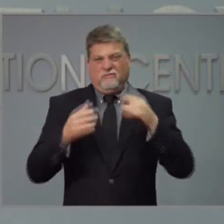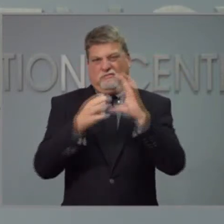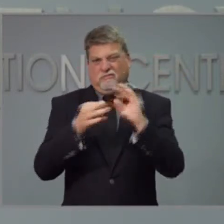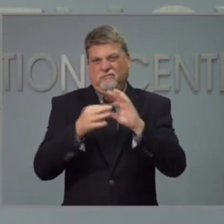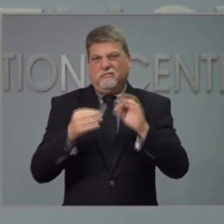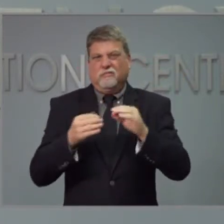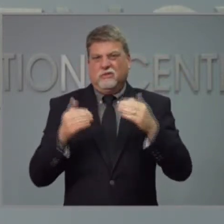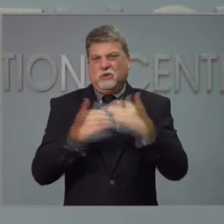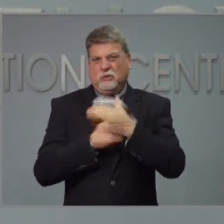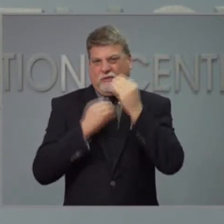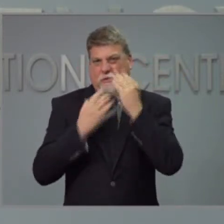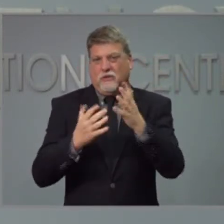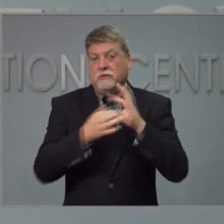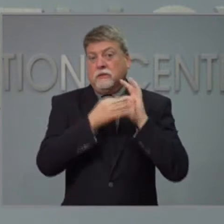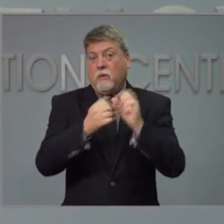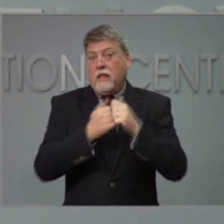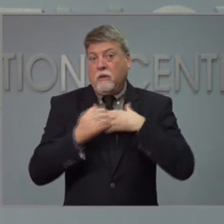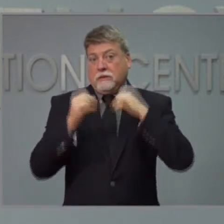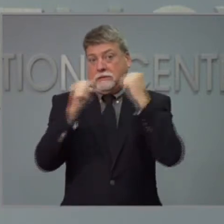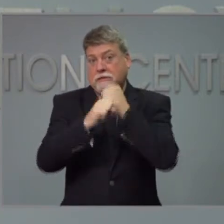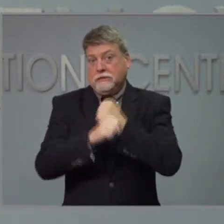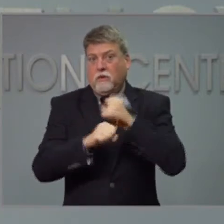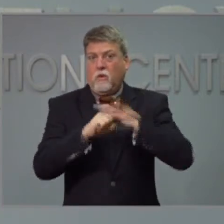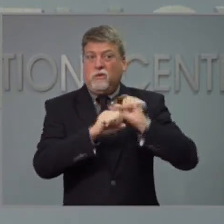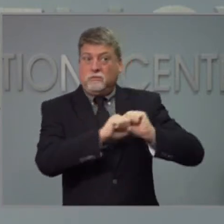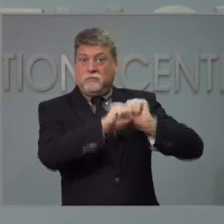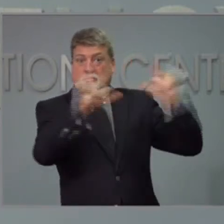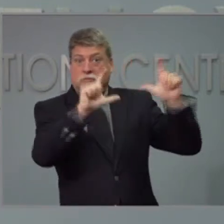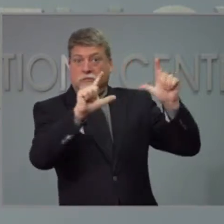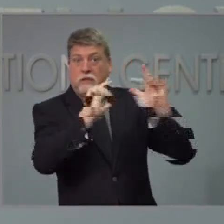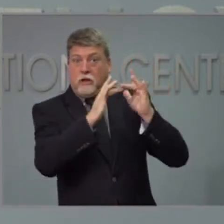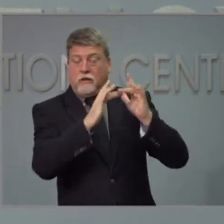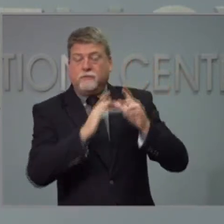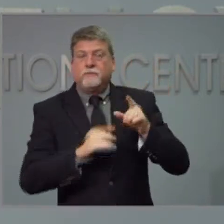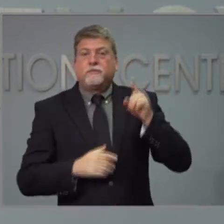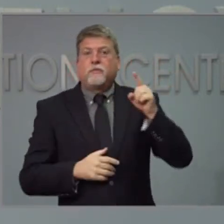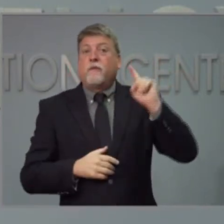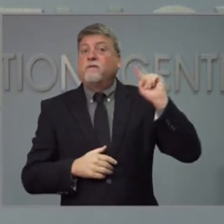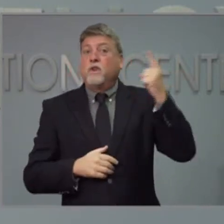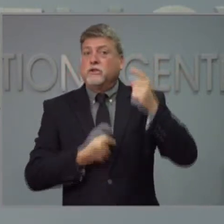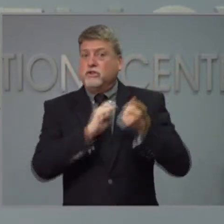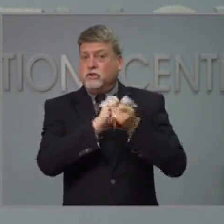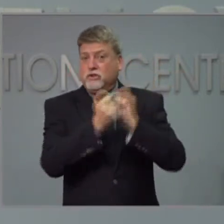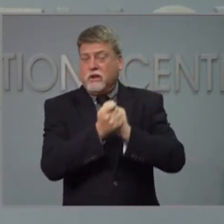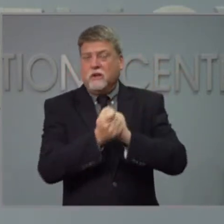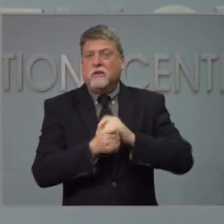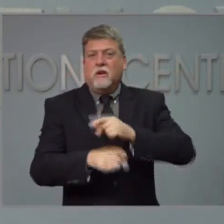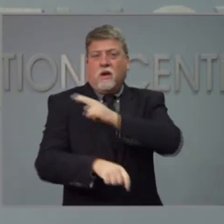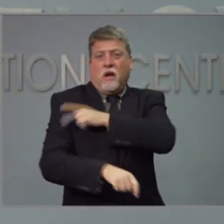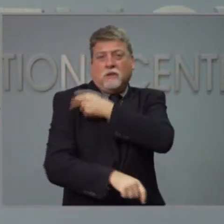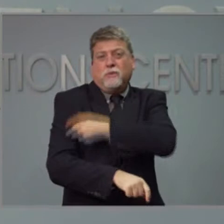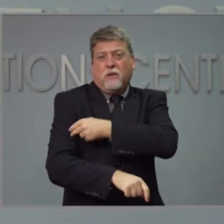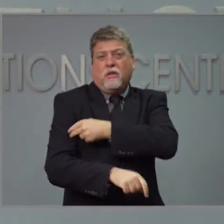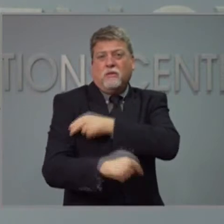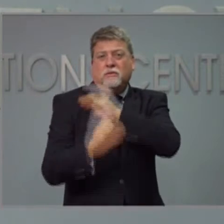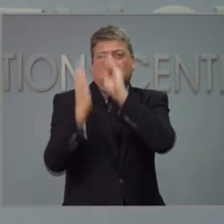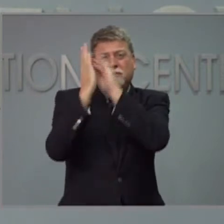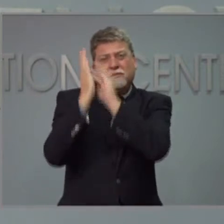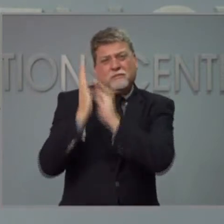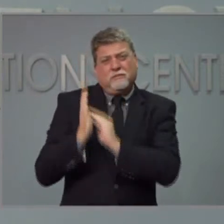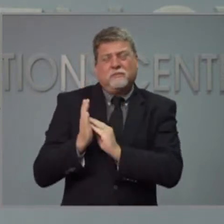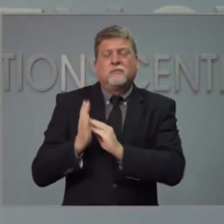change will impact our hospitalization metric. The federal government has changed the criteria for reporting